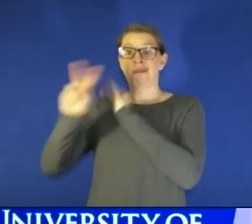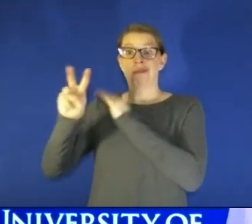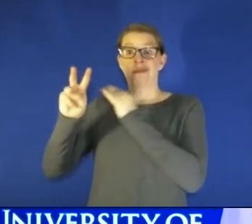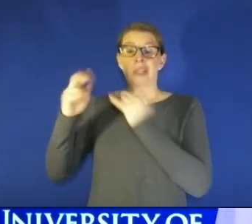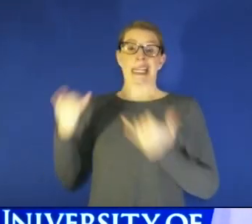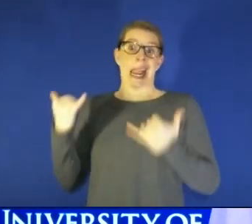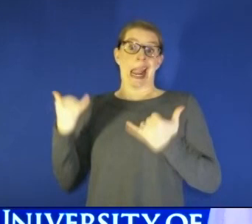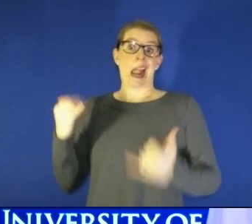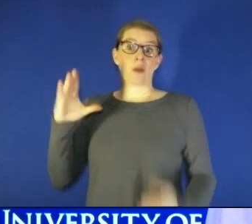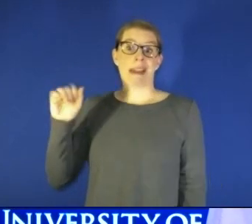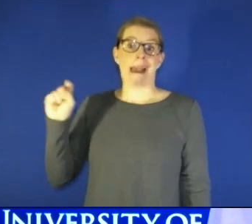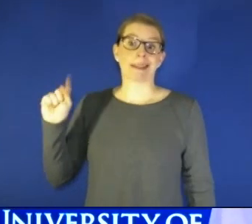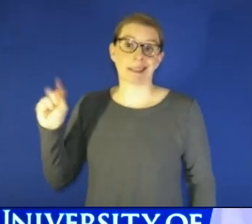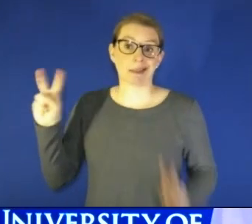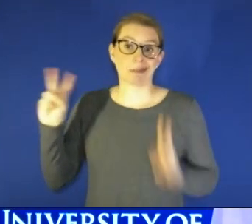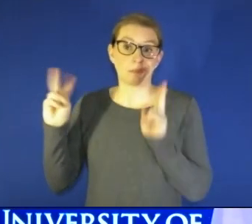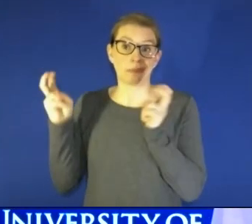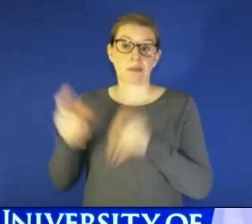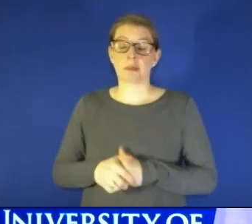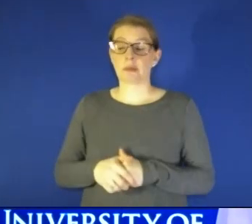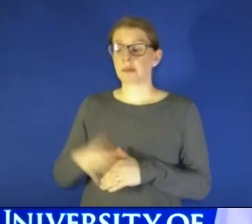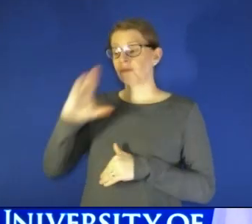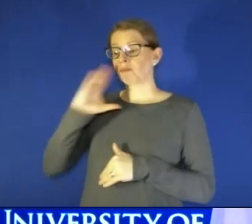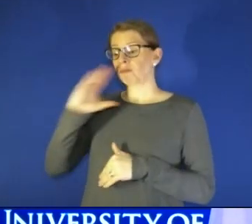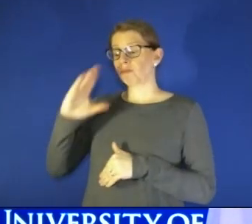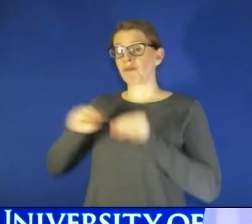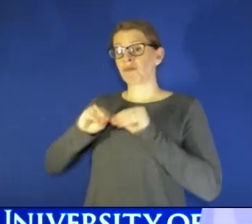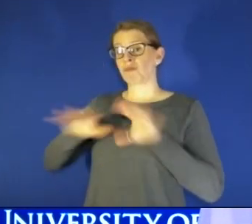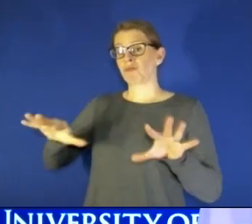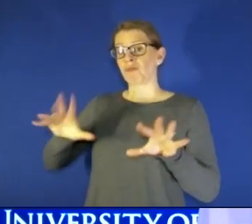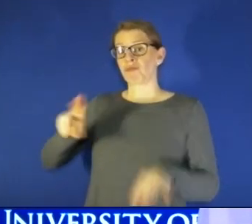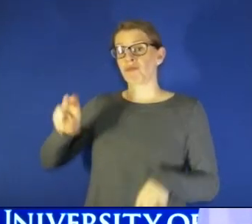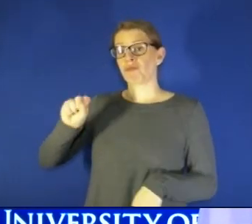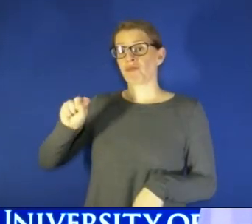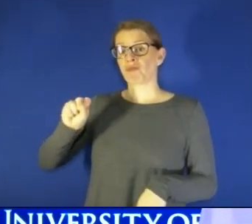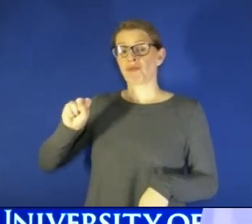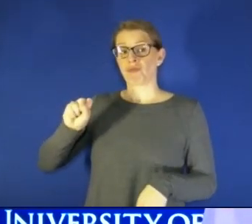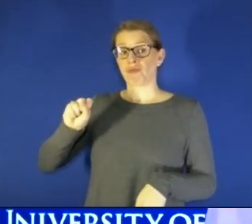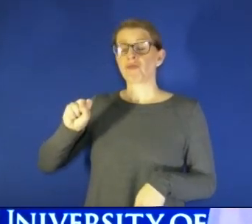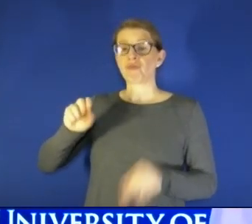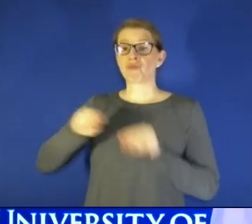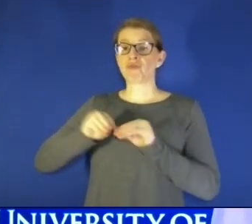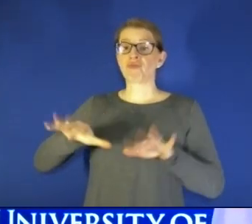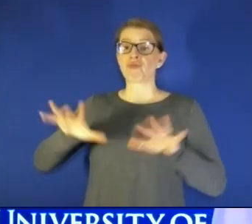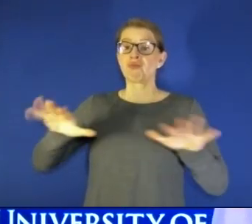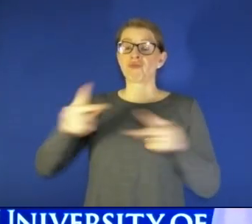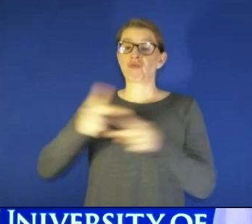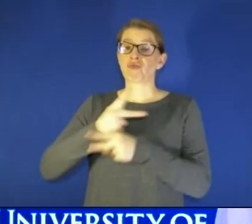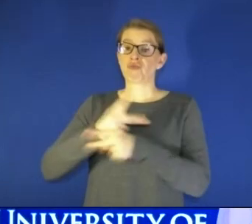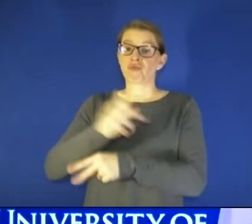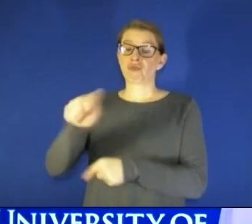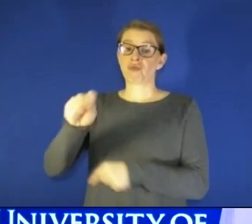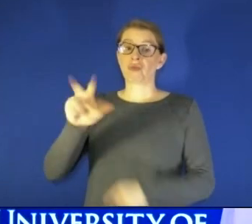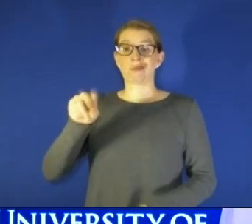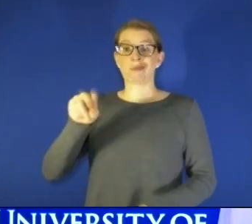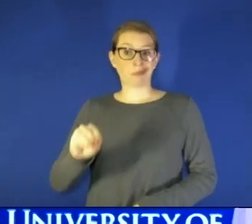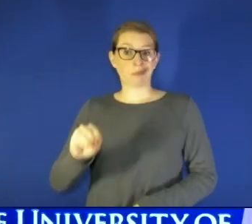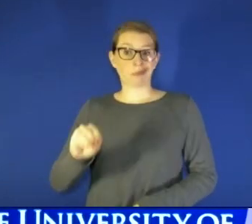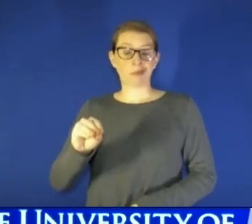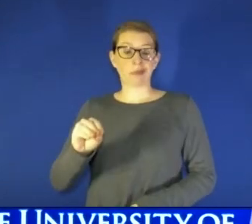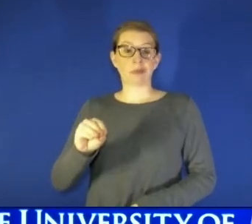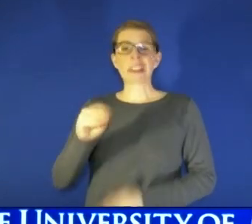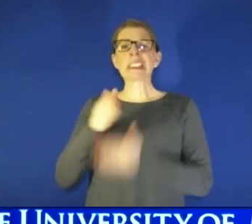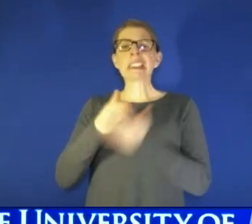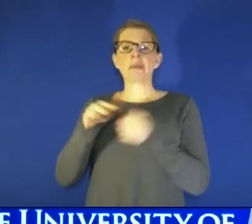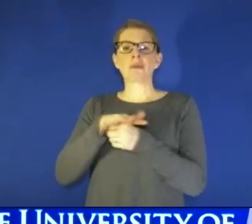is. We know that the prevalence in the United States is growing, somewhere up to 30% or more in some regions.